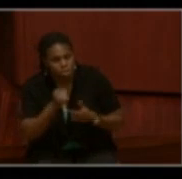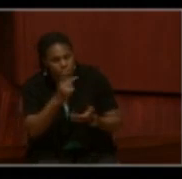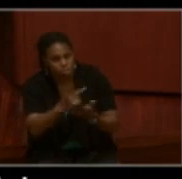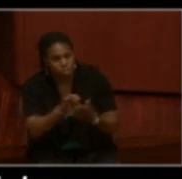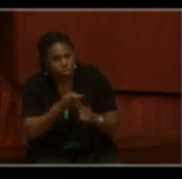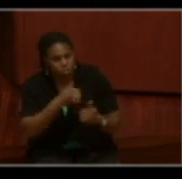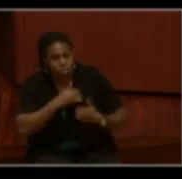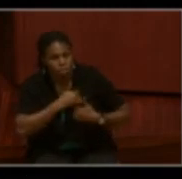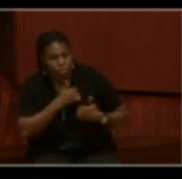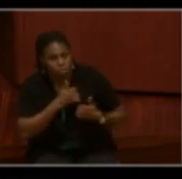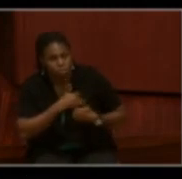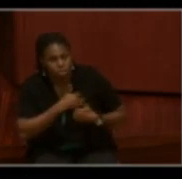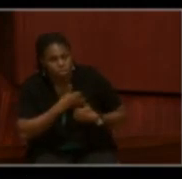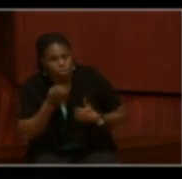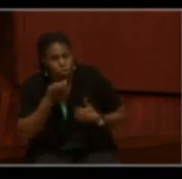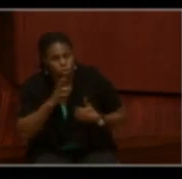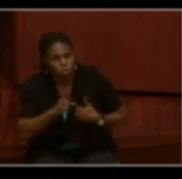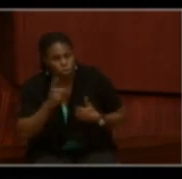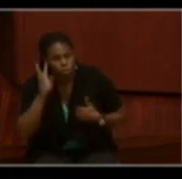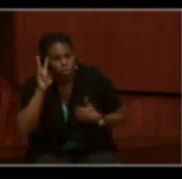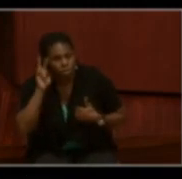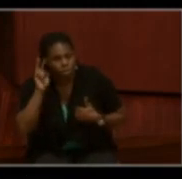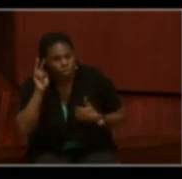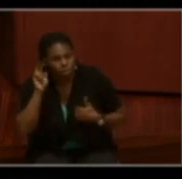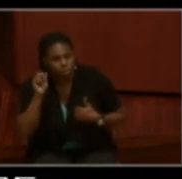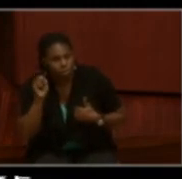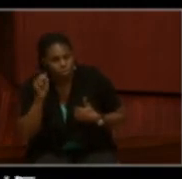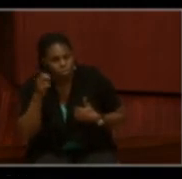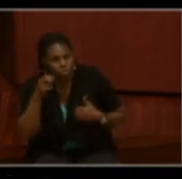the military or be the veteran or next of kin.